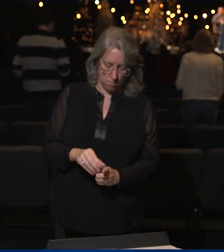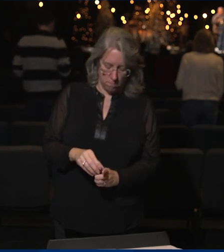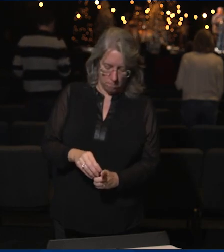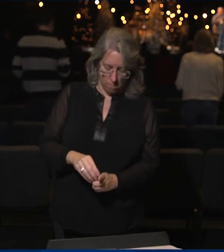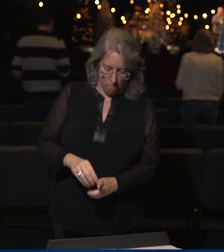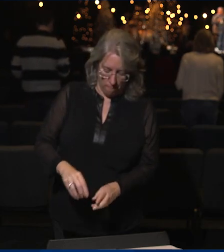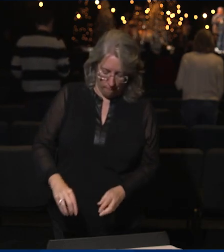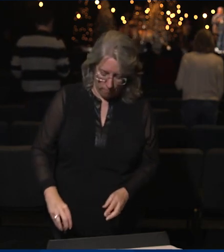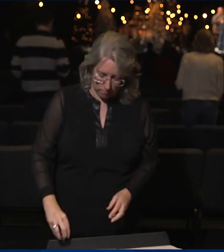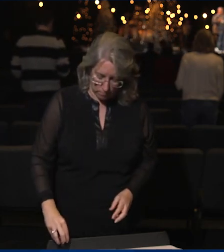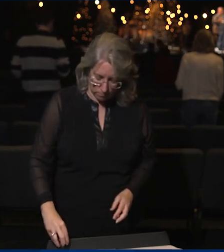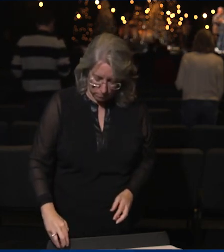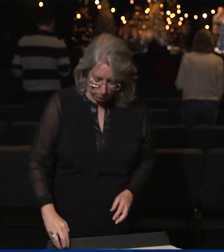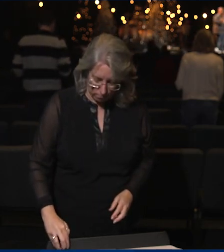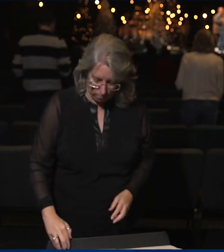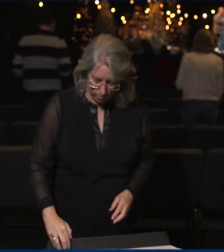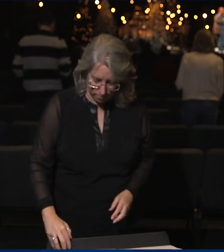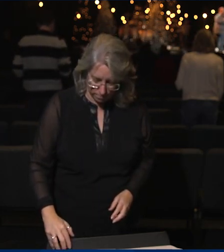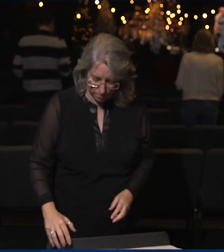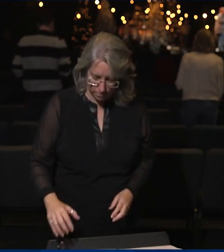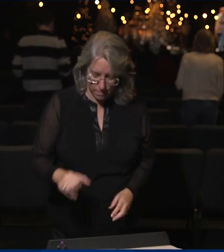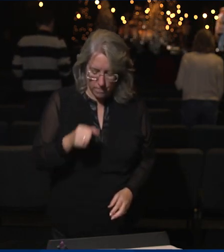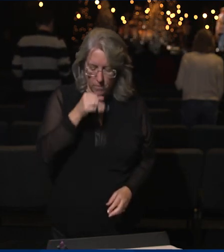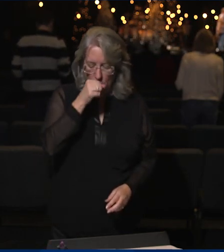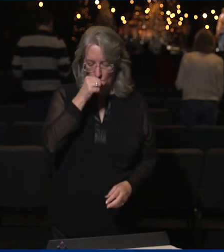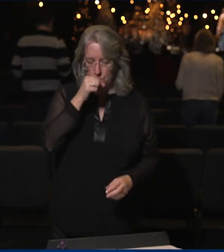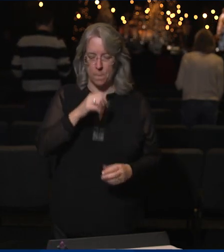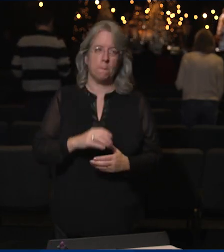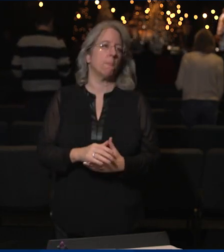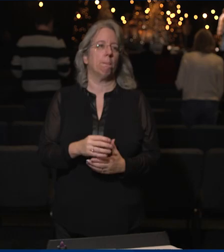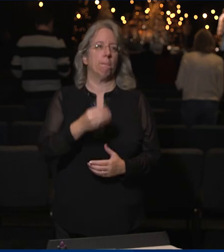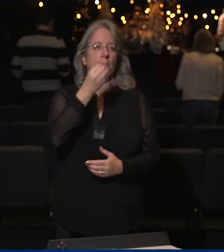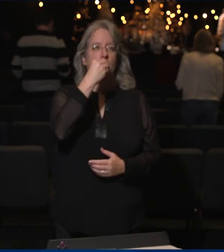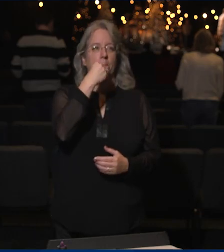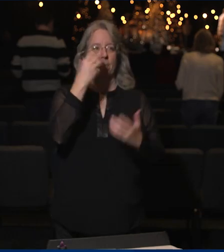After supper, the Lord took the cup